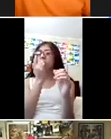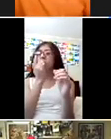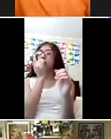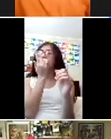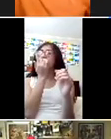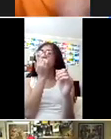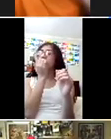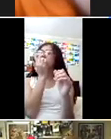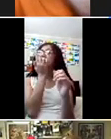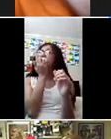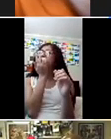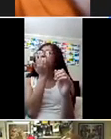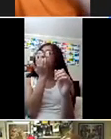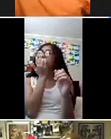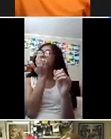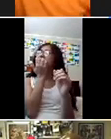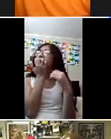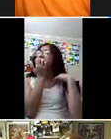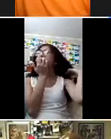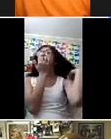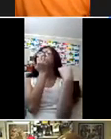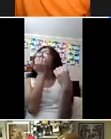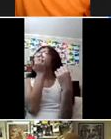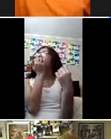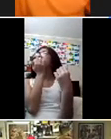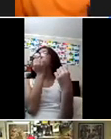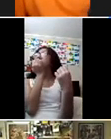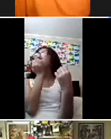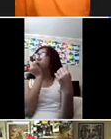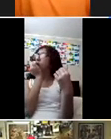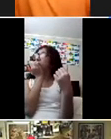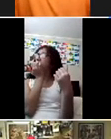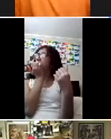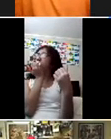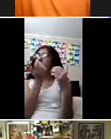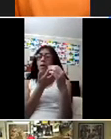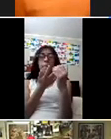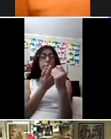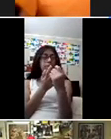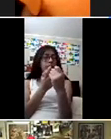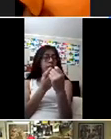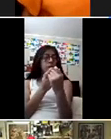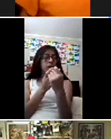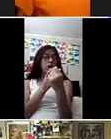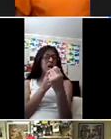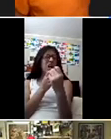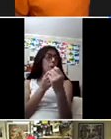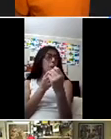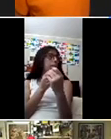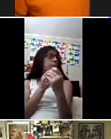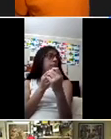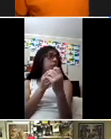Christ, meaning they hadn't grown at all since they'd been saved. This carnal life was marked by things like